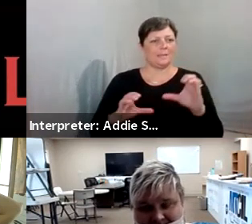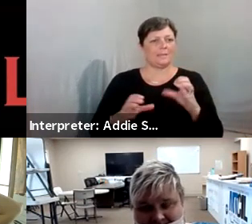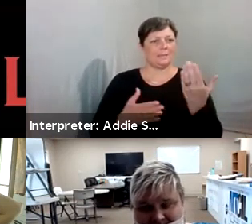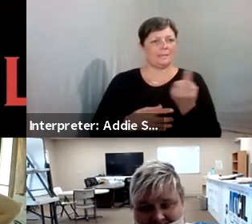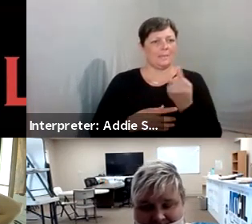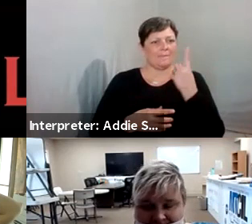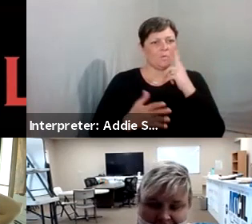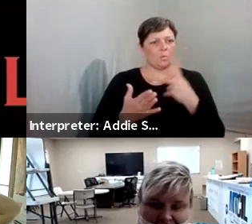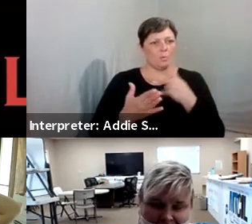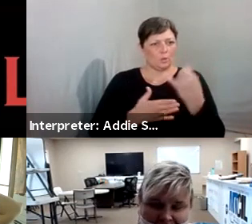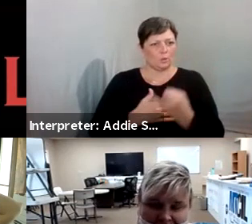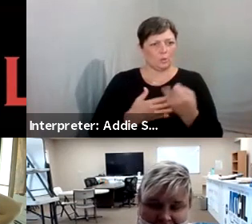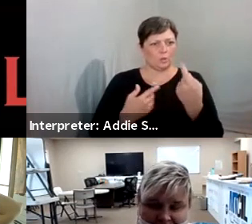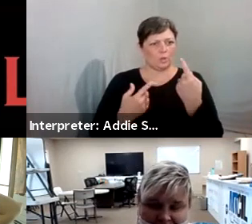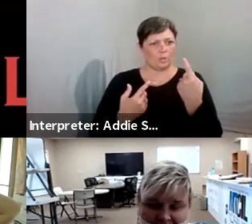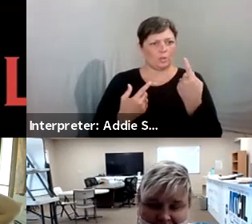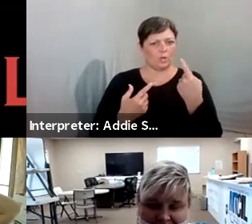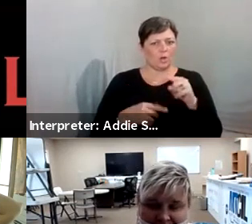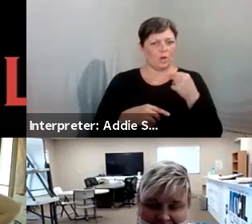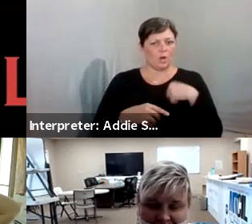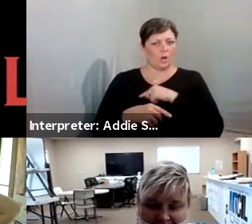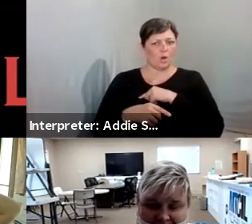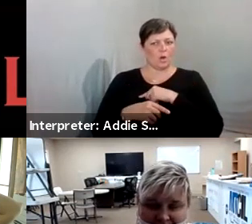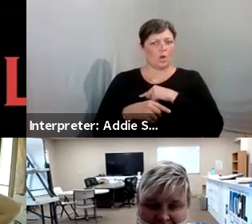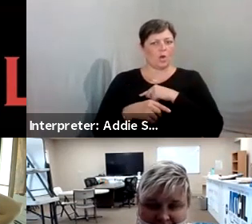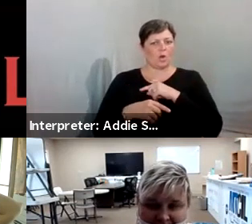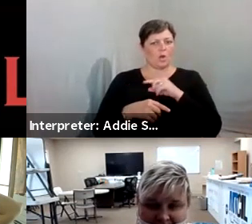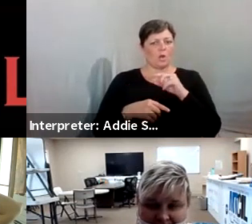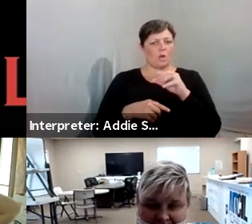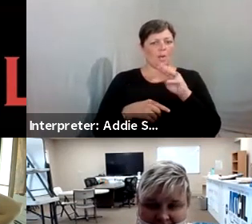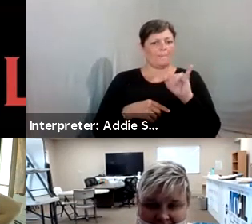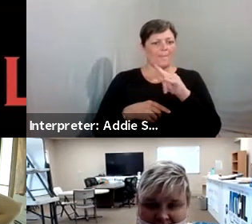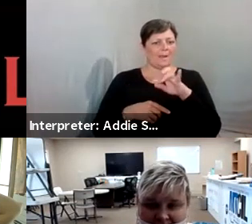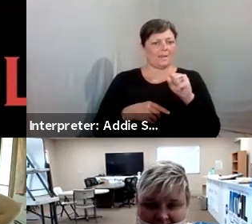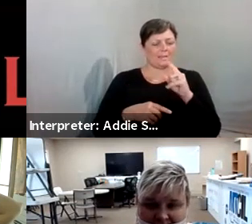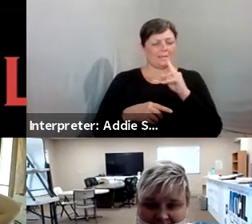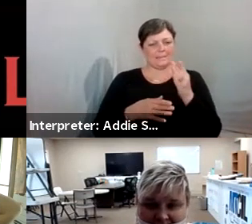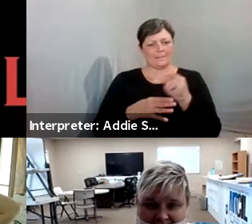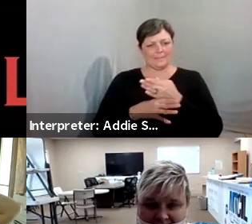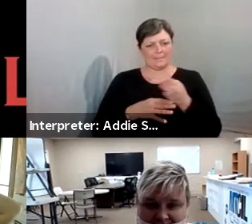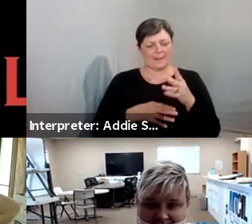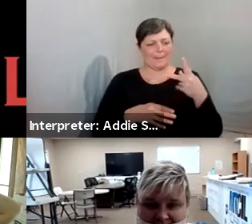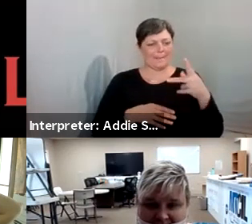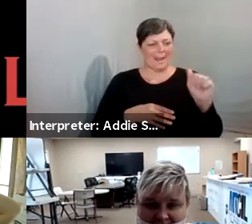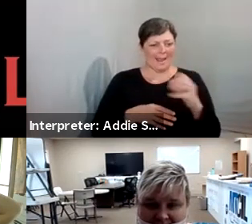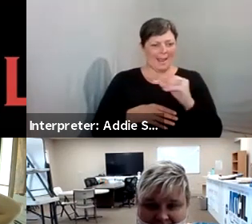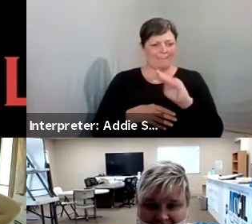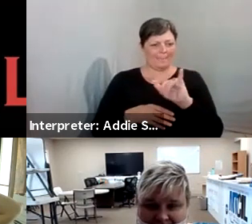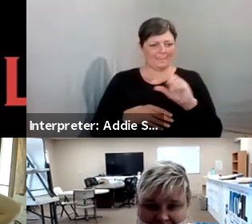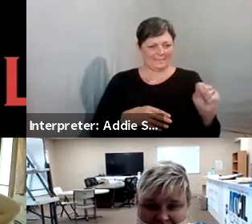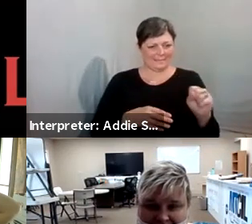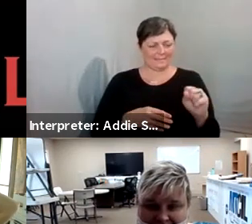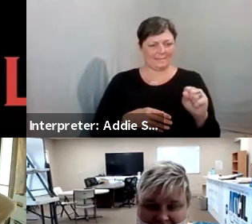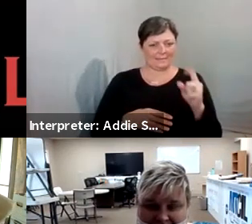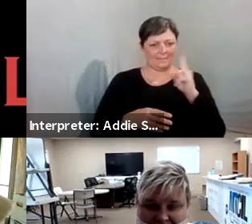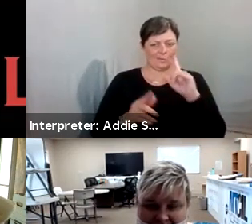our square mileage for our service area slides us between Pennsylvania and Mississippi in